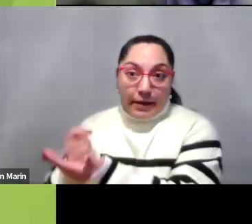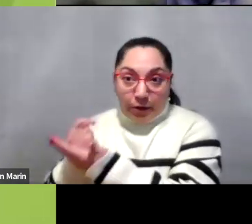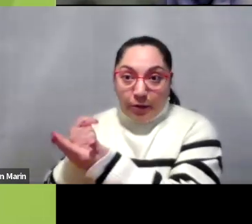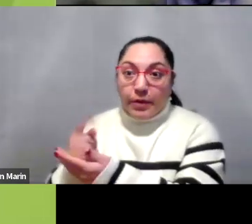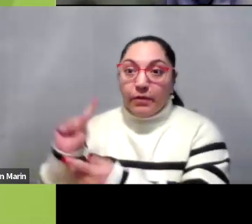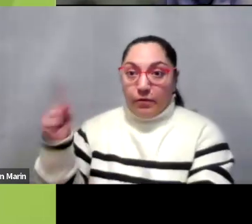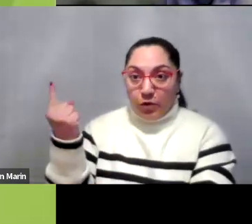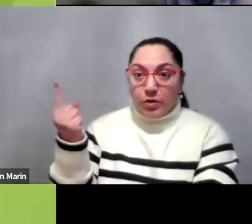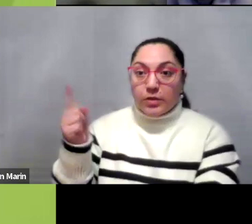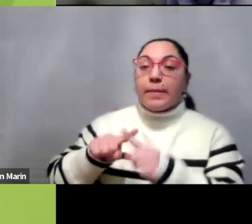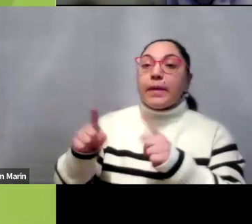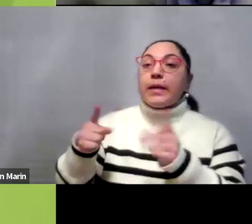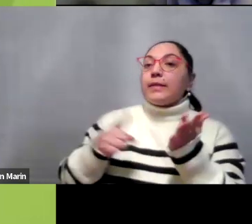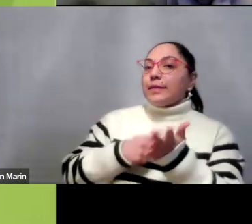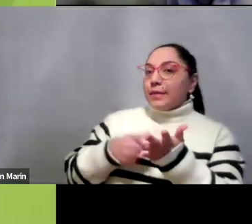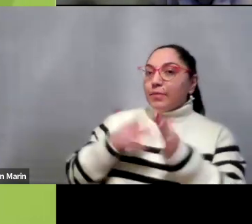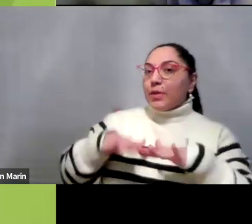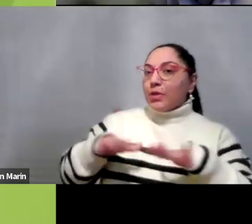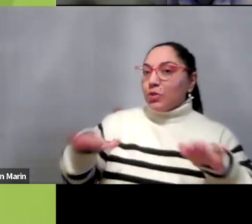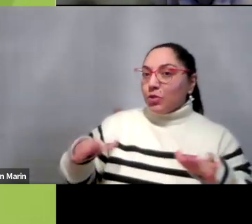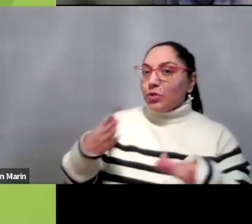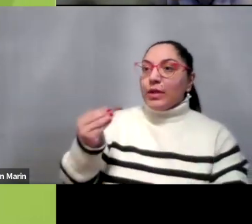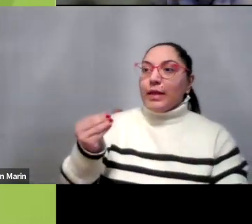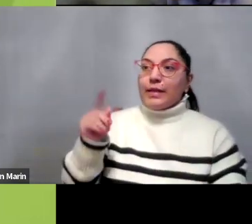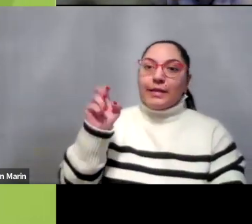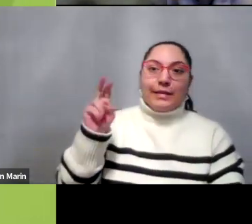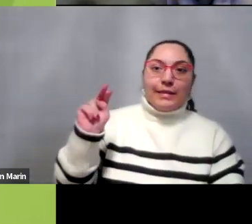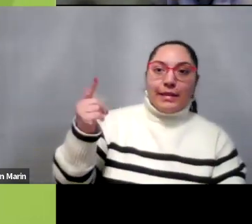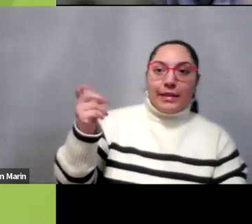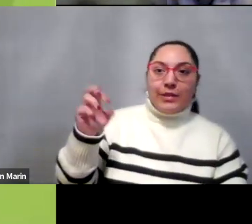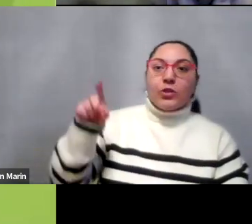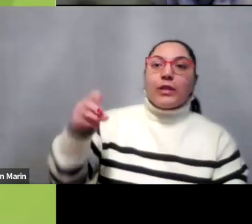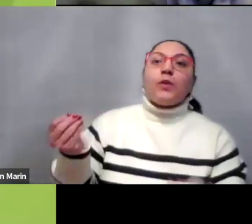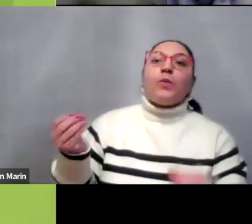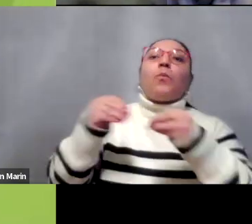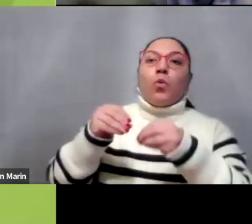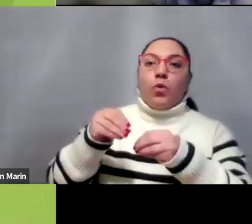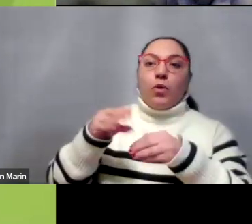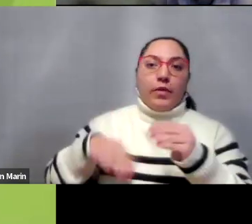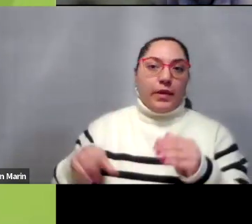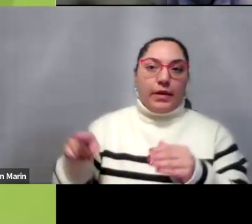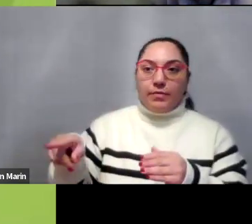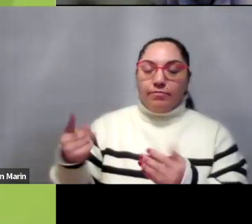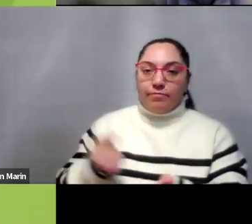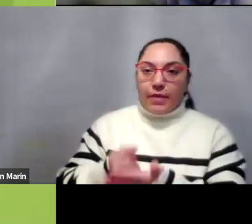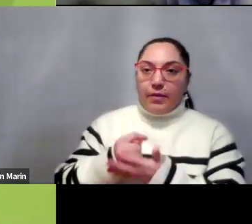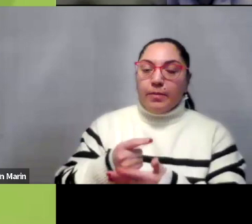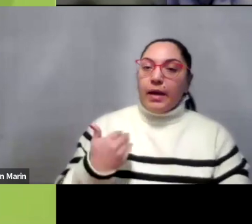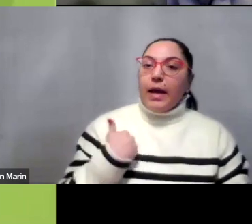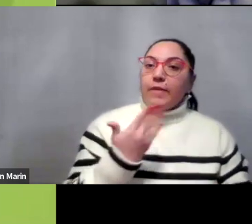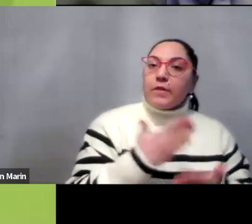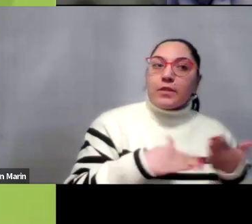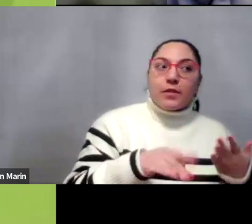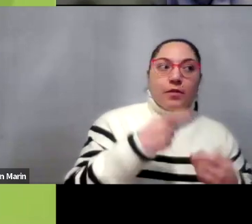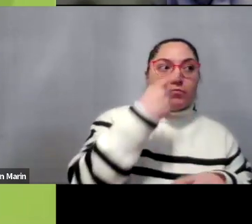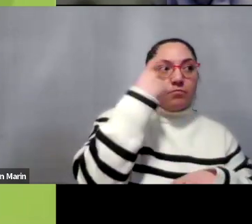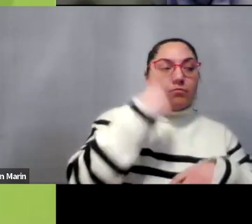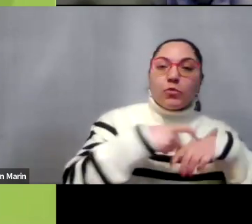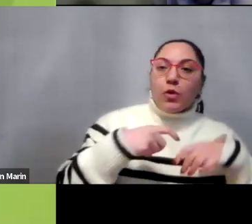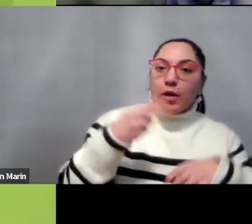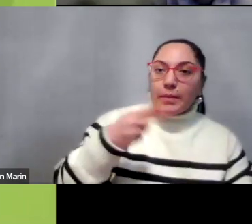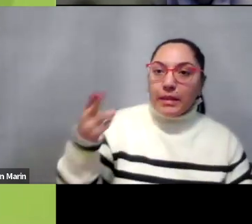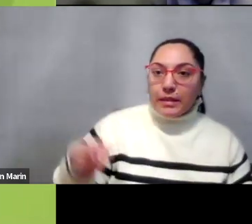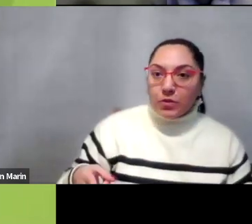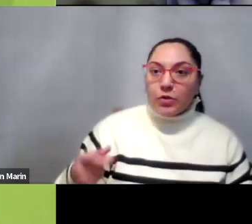teens need more than just therapy sessions. Sometimes they have significant trauma histories and they need more support